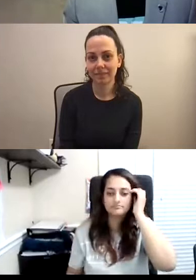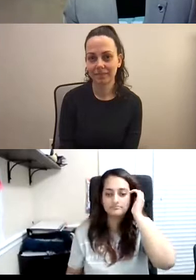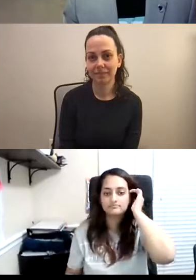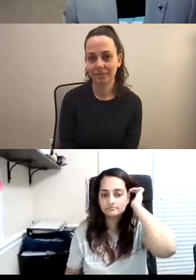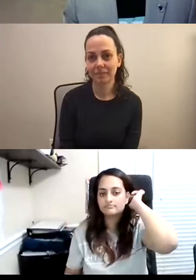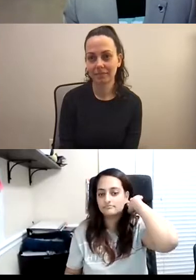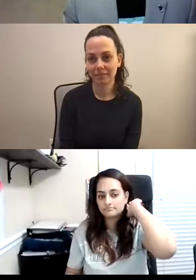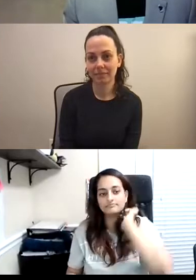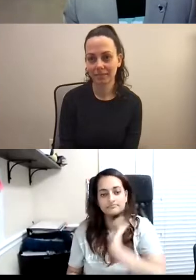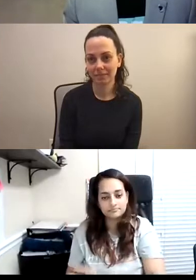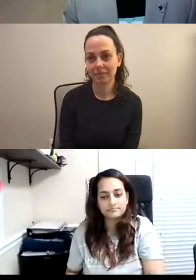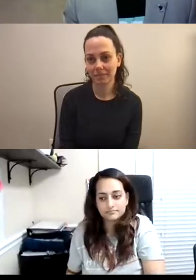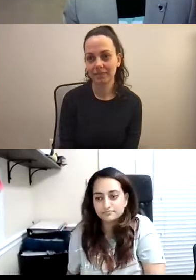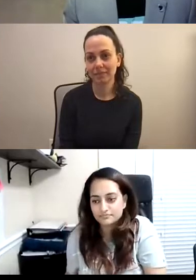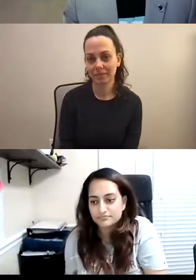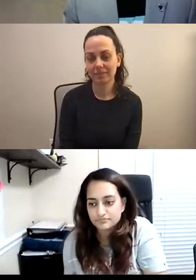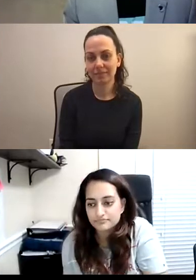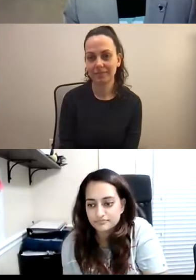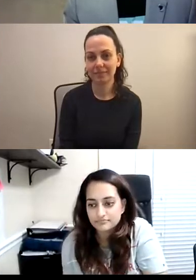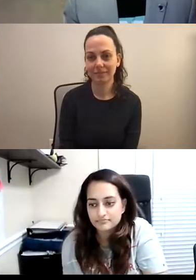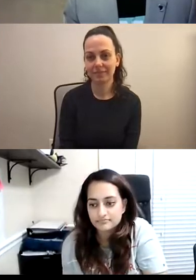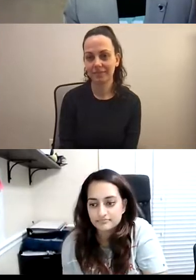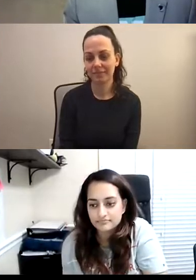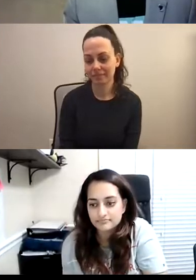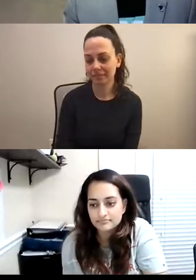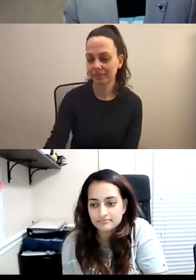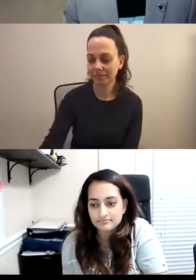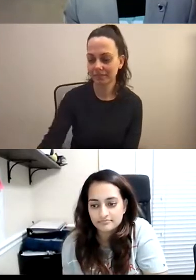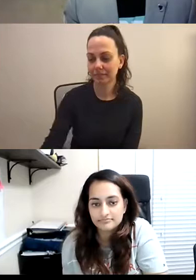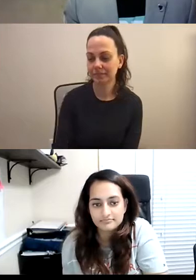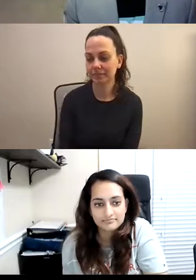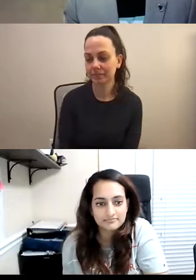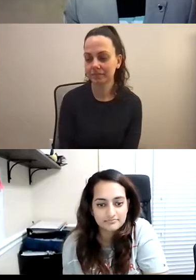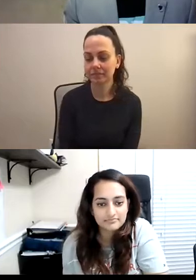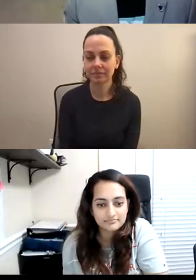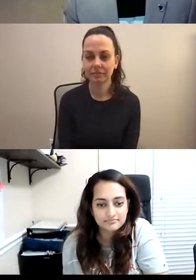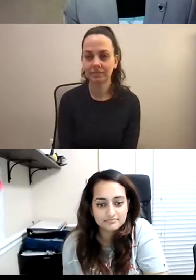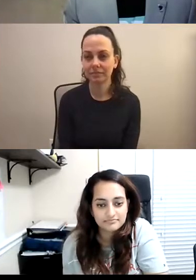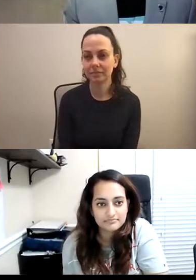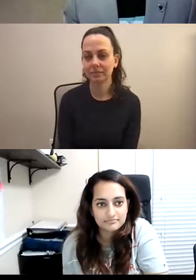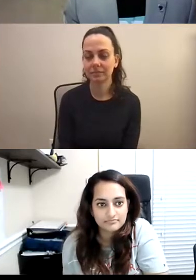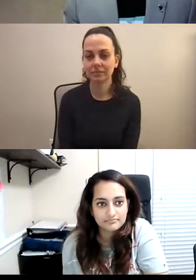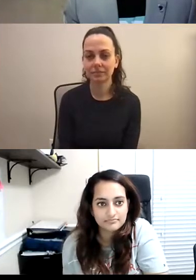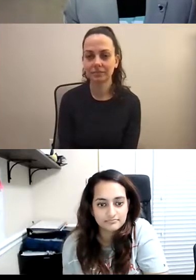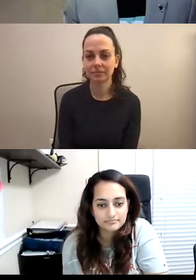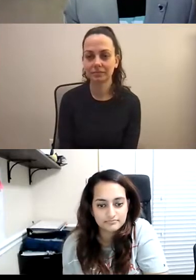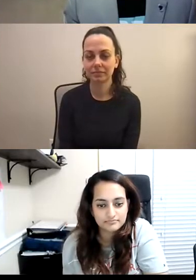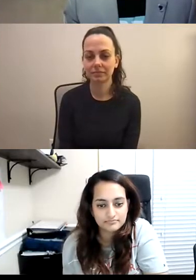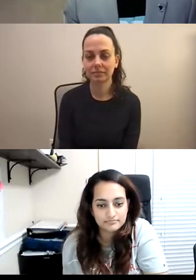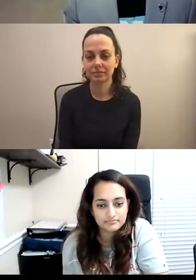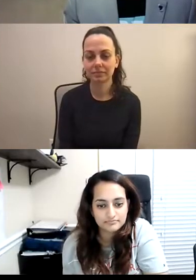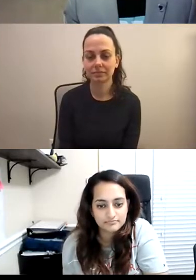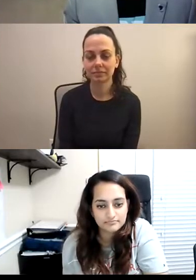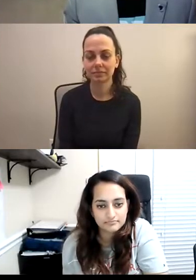We help each other, like I said before. That's awesome. So we have